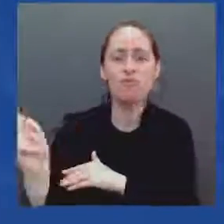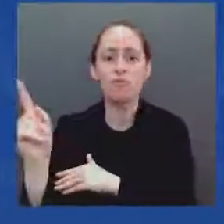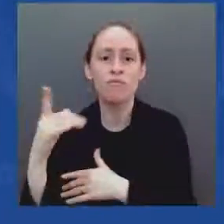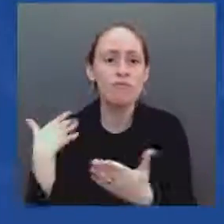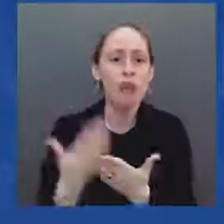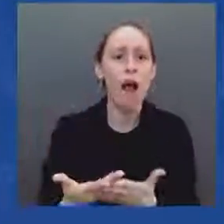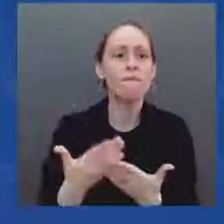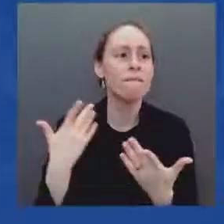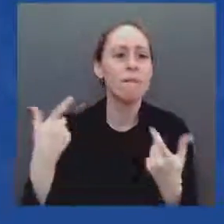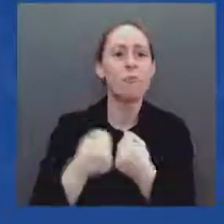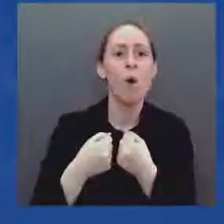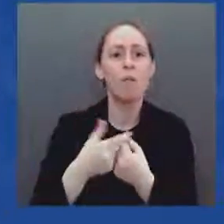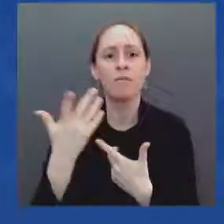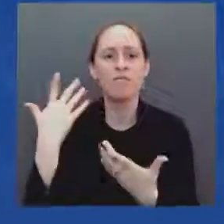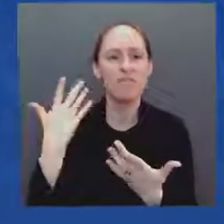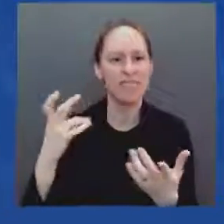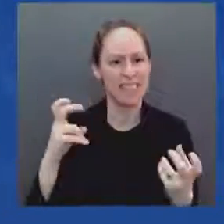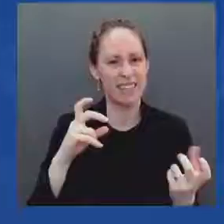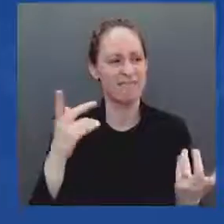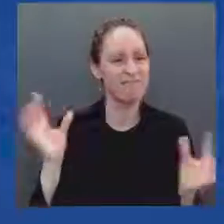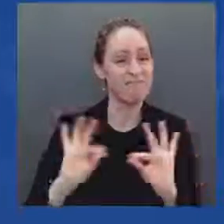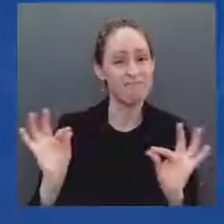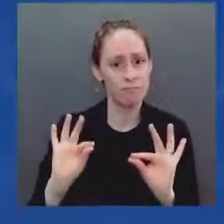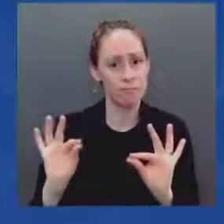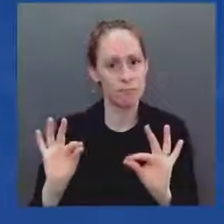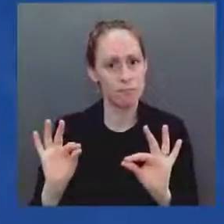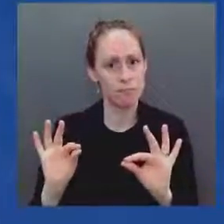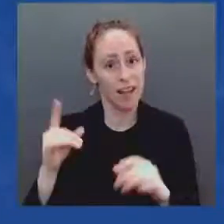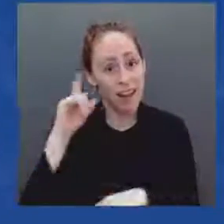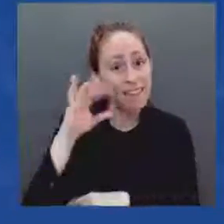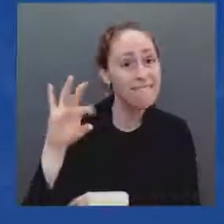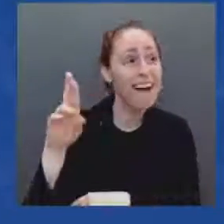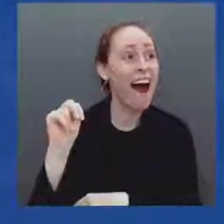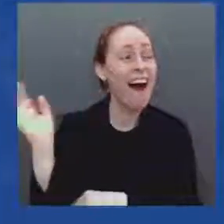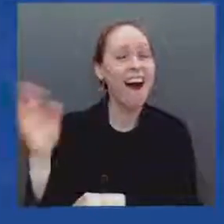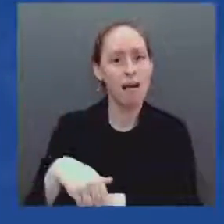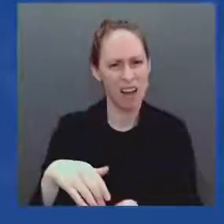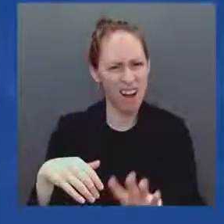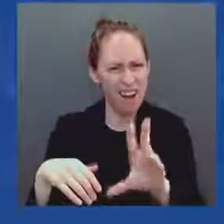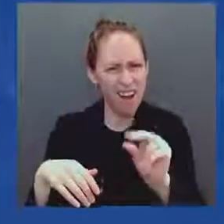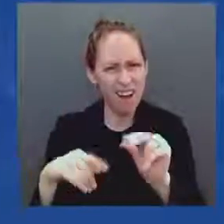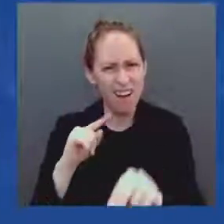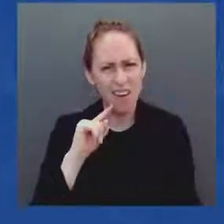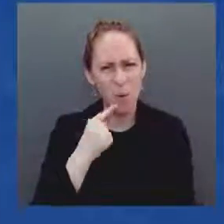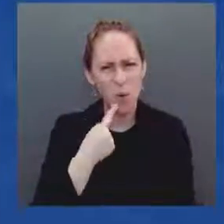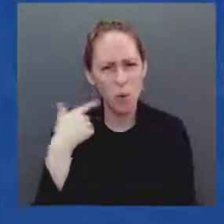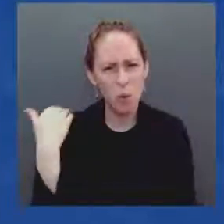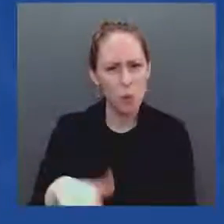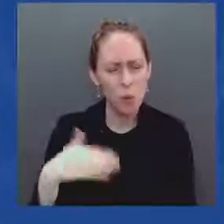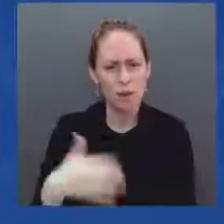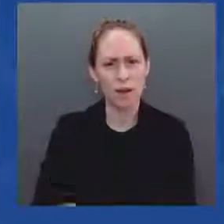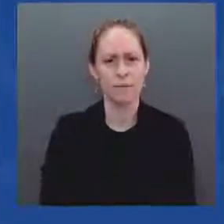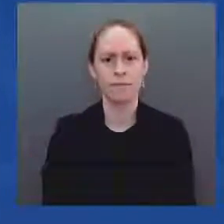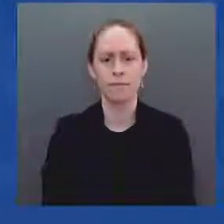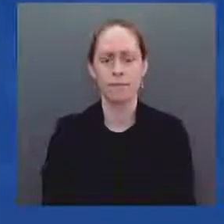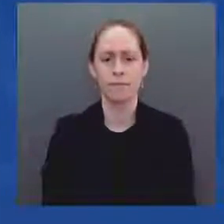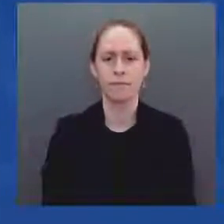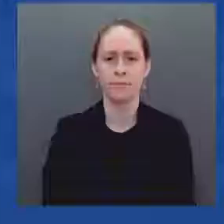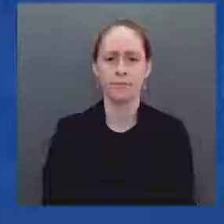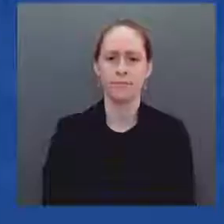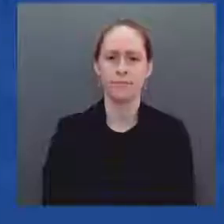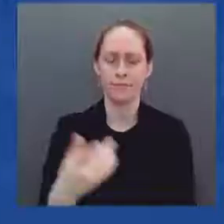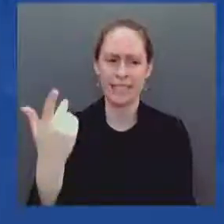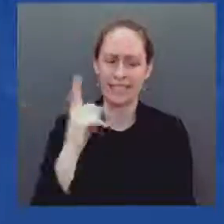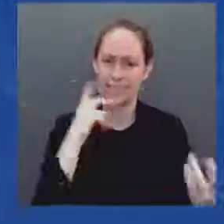illegal movement, but there's also a way to begin to deal with the reason they're leaving in the first place.